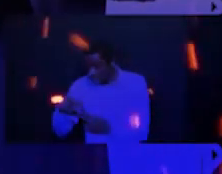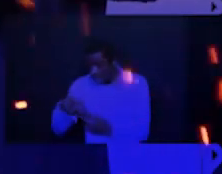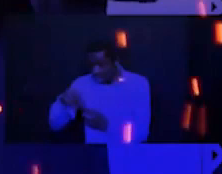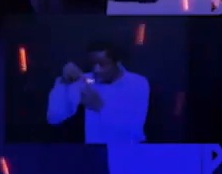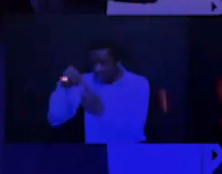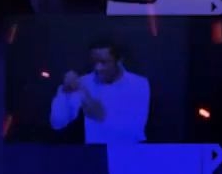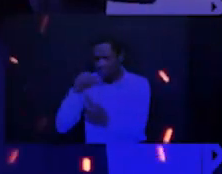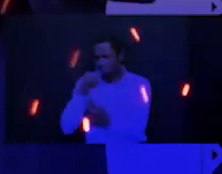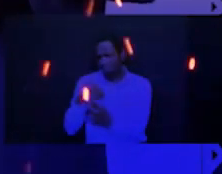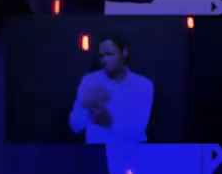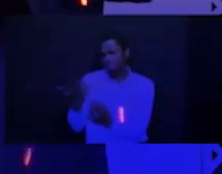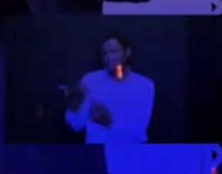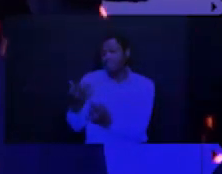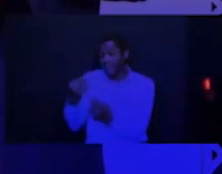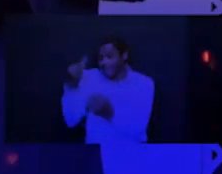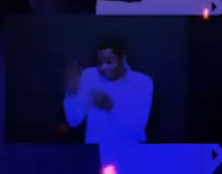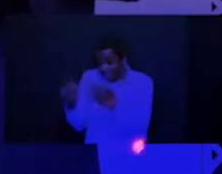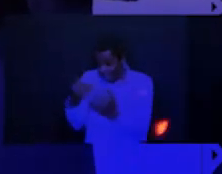17. Verse